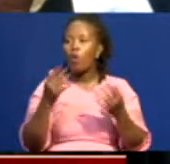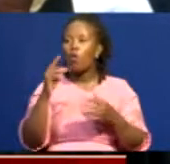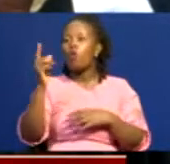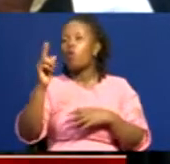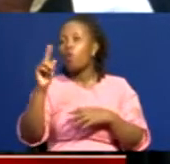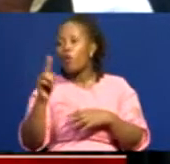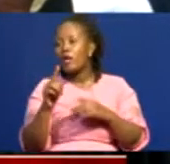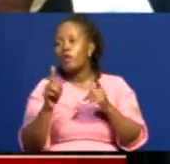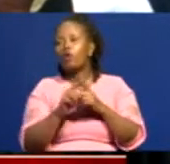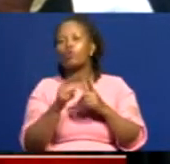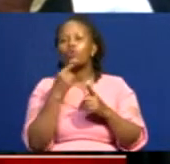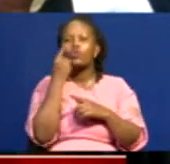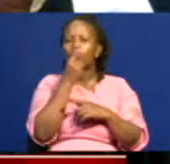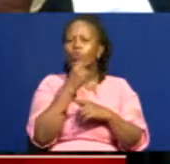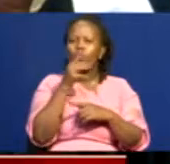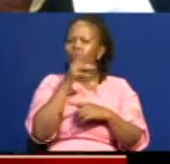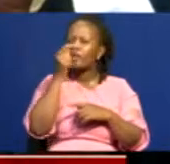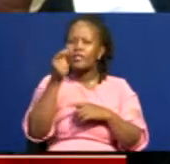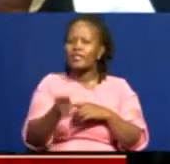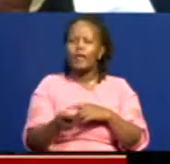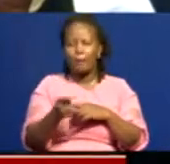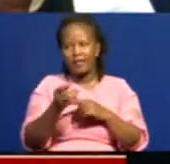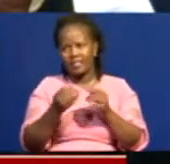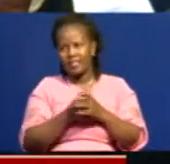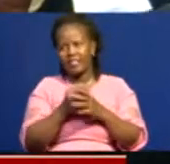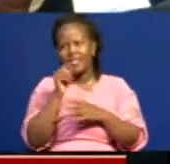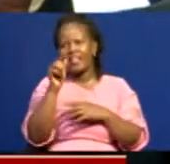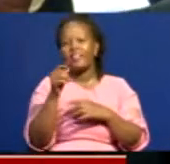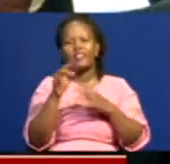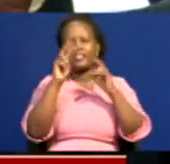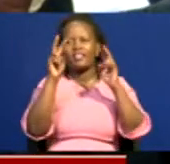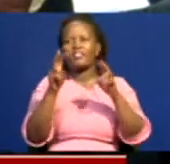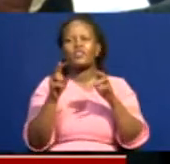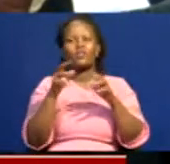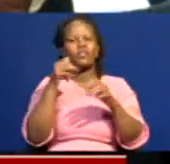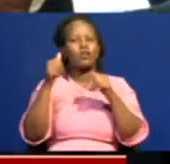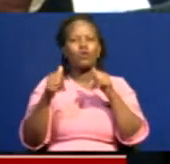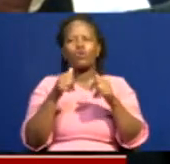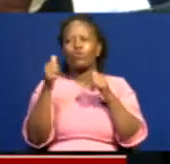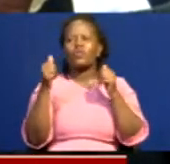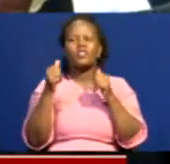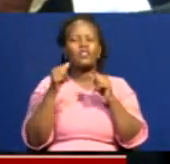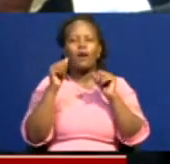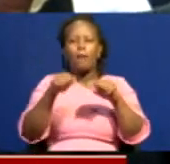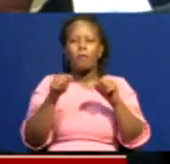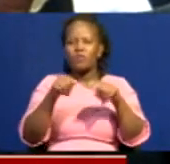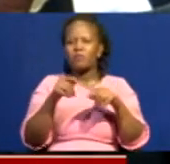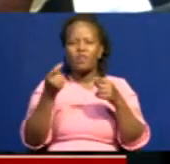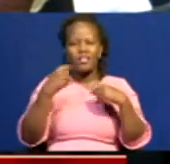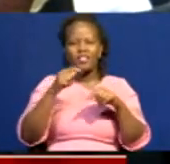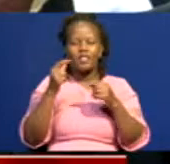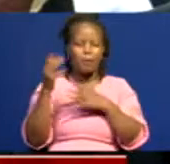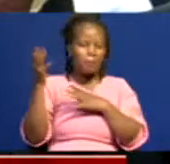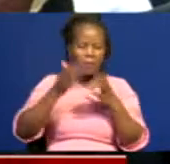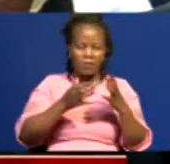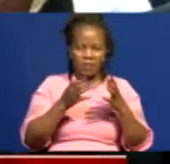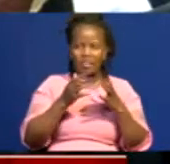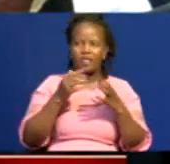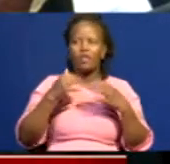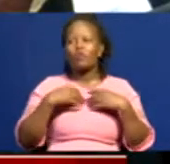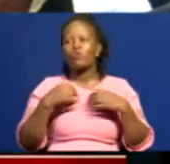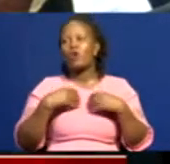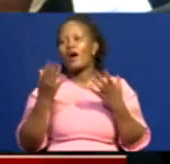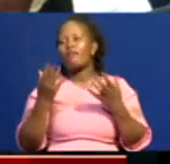who determines this? Those are not issues that can be brought under a tribunal such